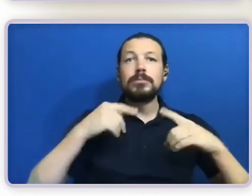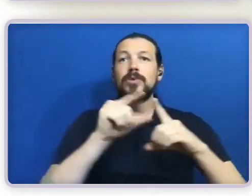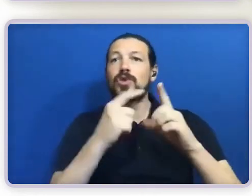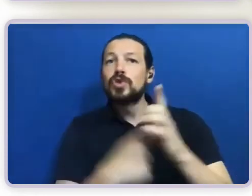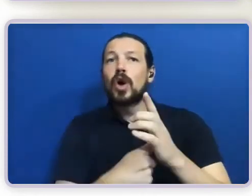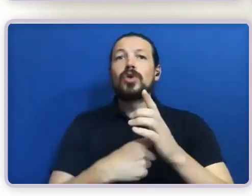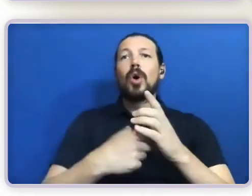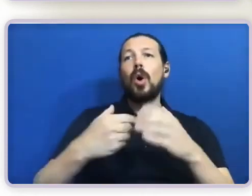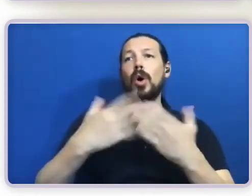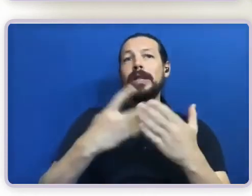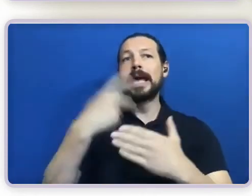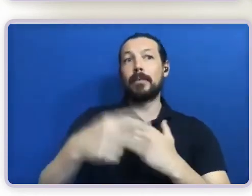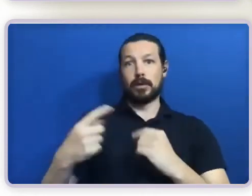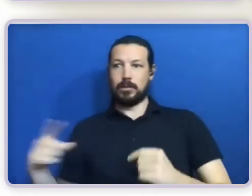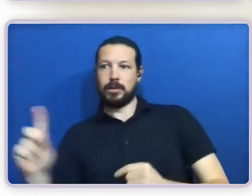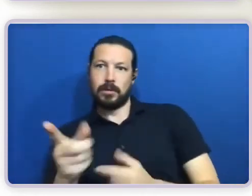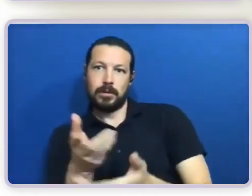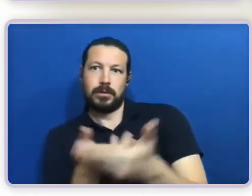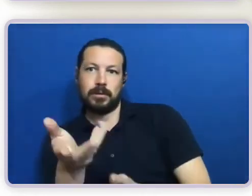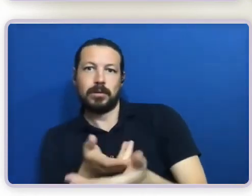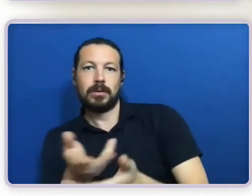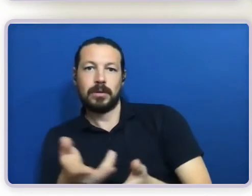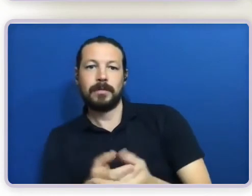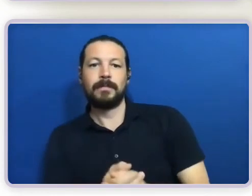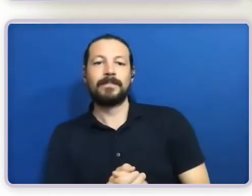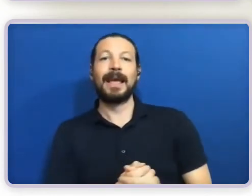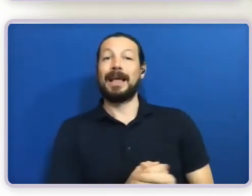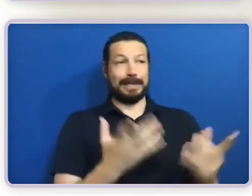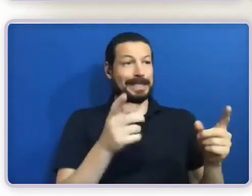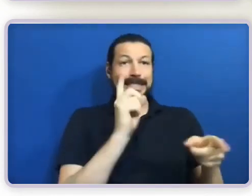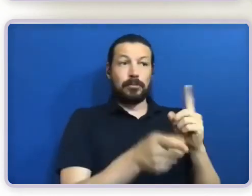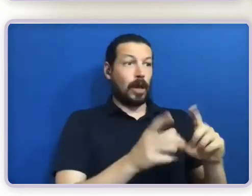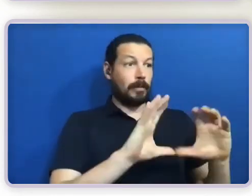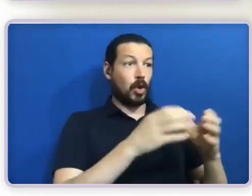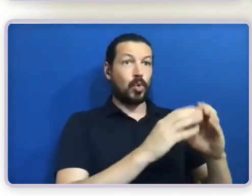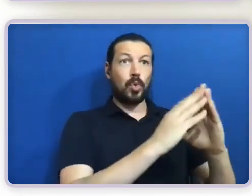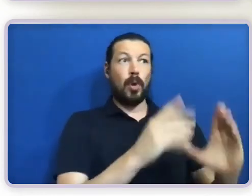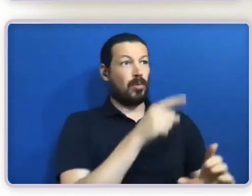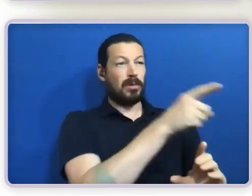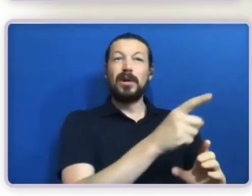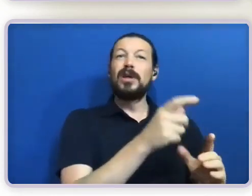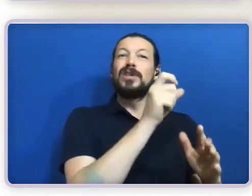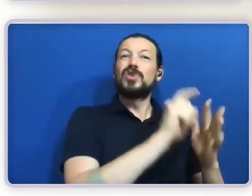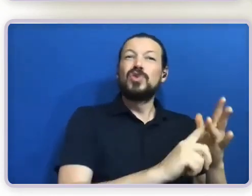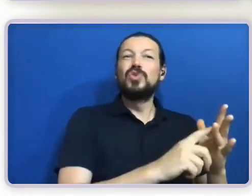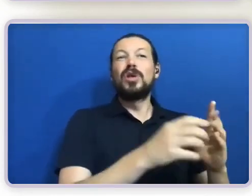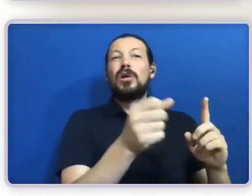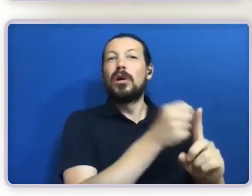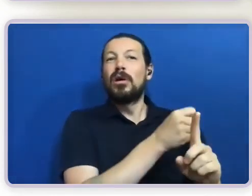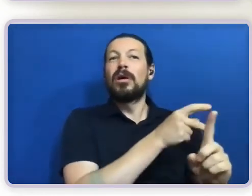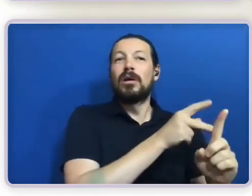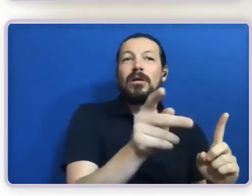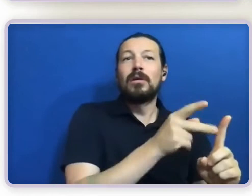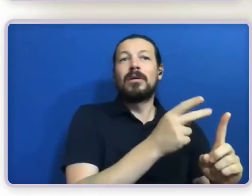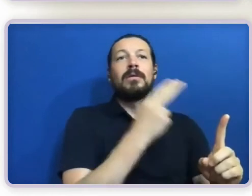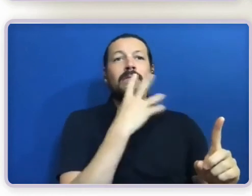particularly if the story they want to share is about their group home or the people they live with. It's